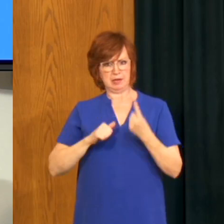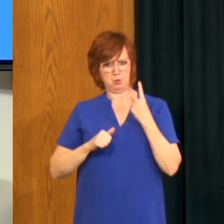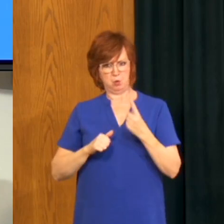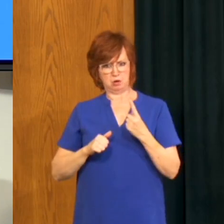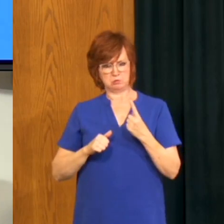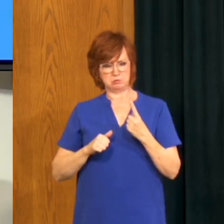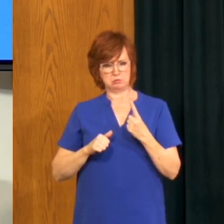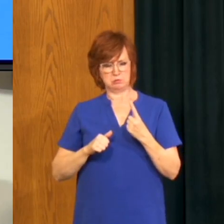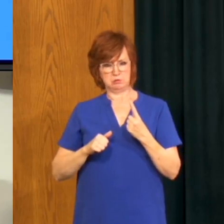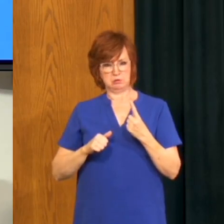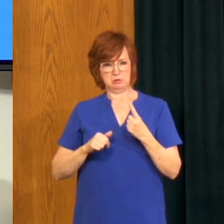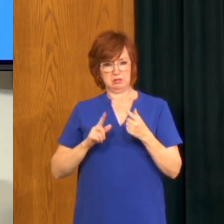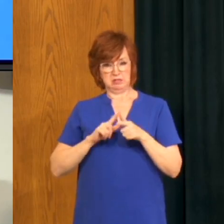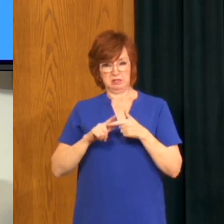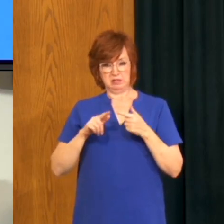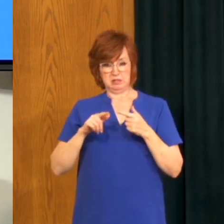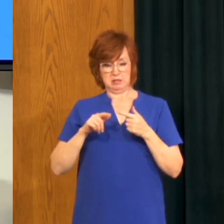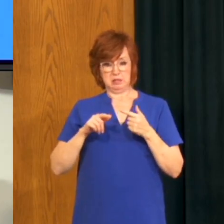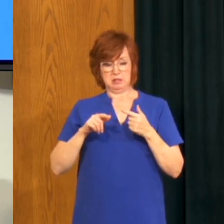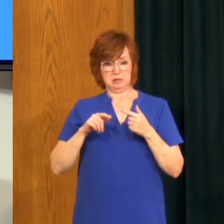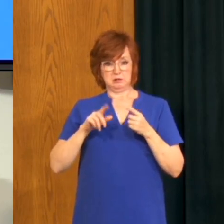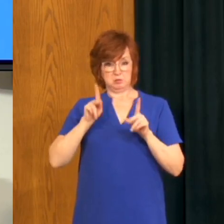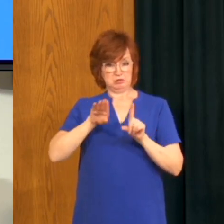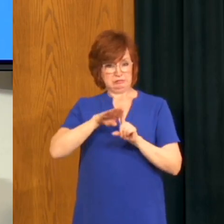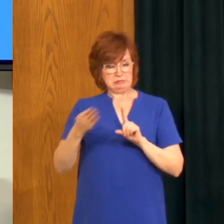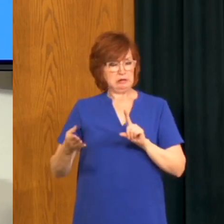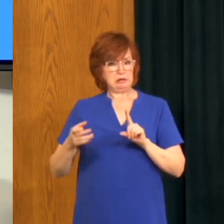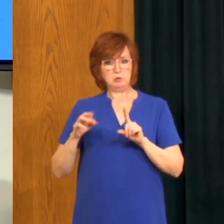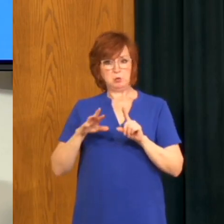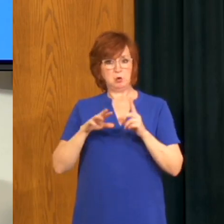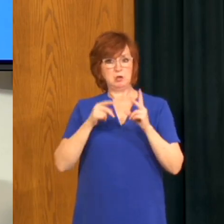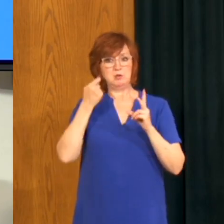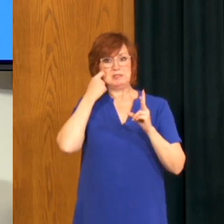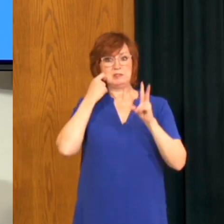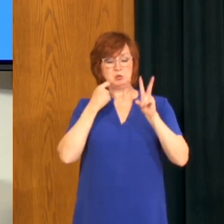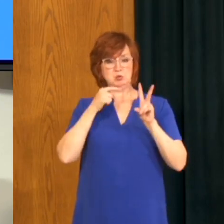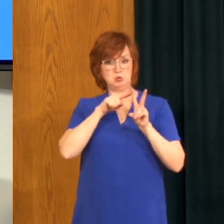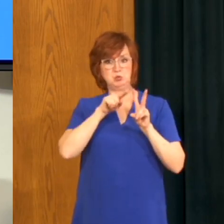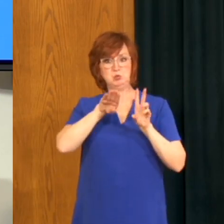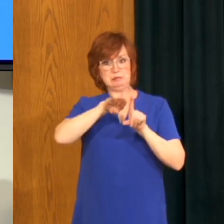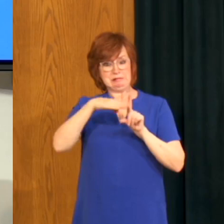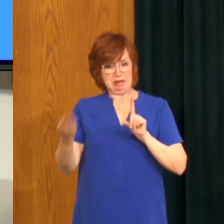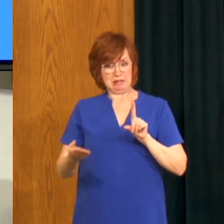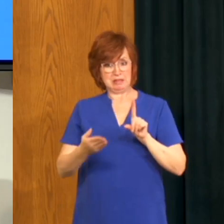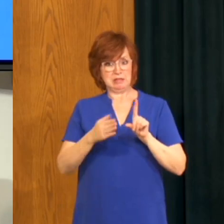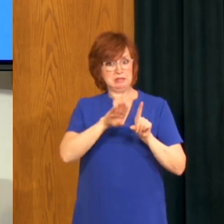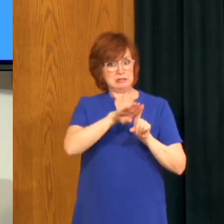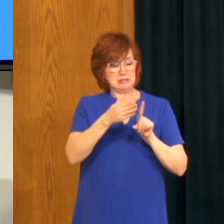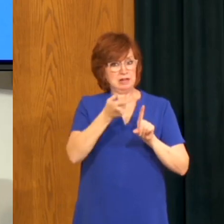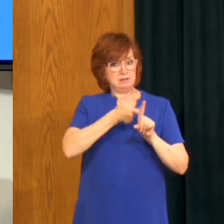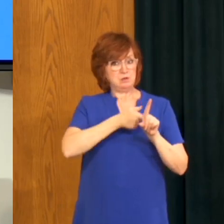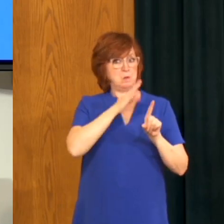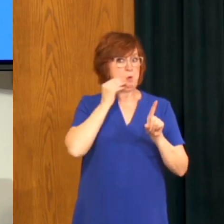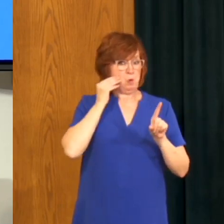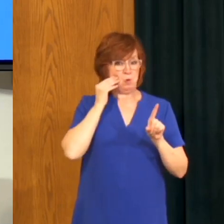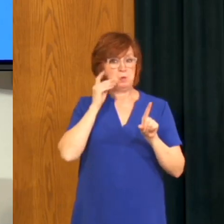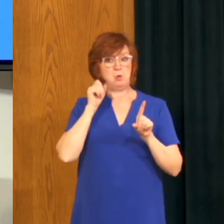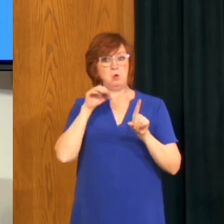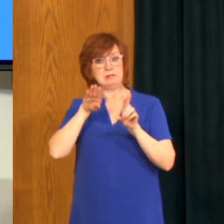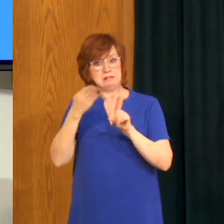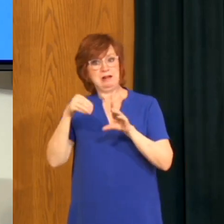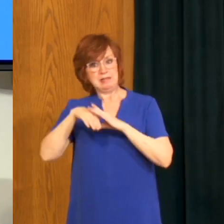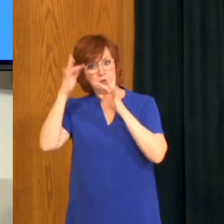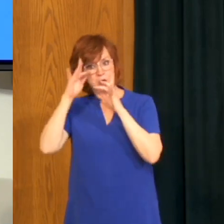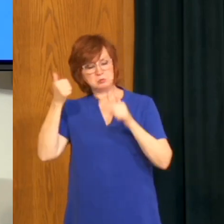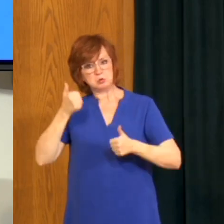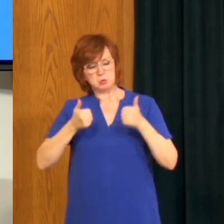they happened in a health facility or in a person's home, for example. I have asked for that information. We did want to